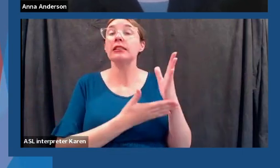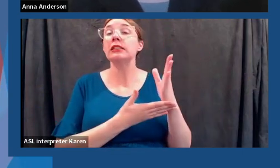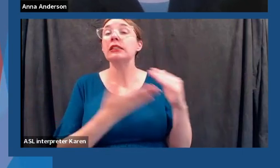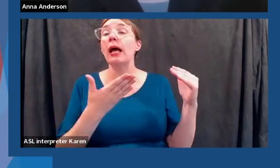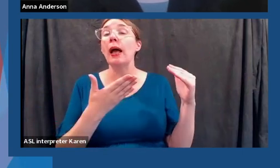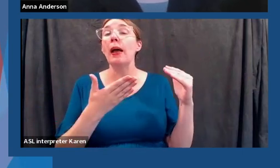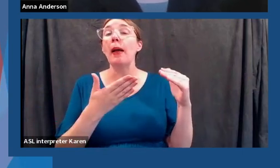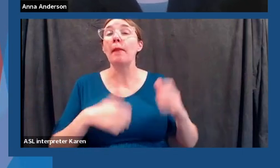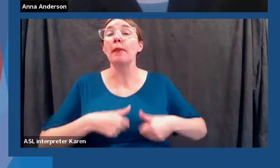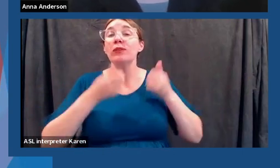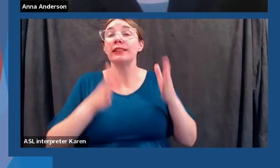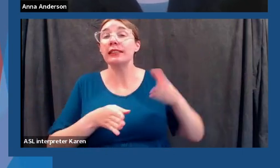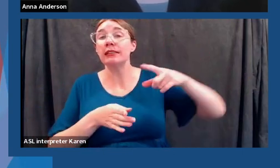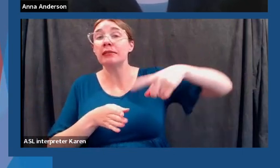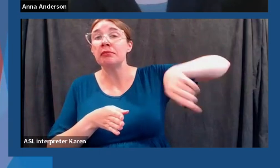residents,